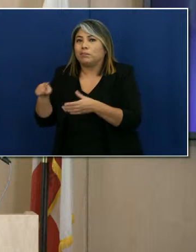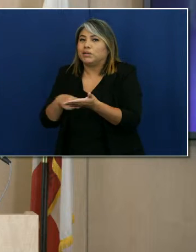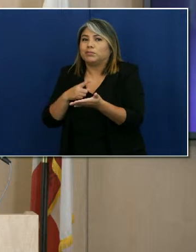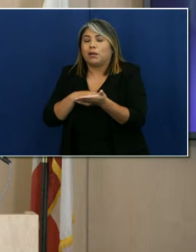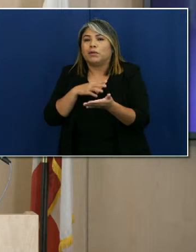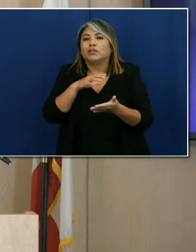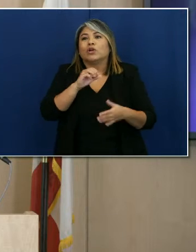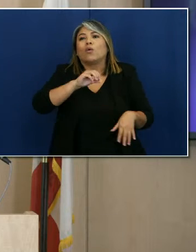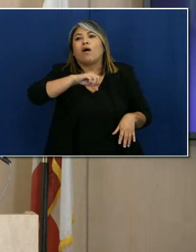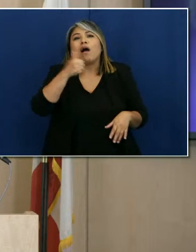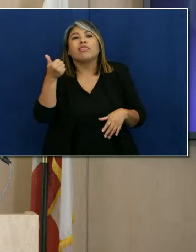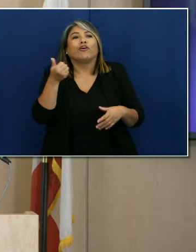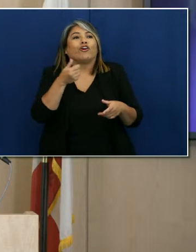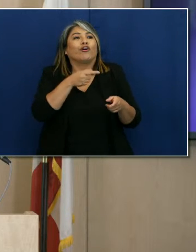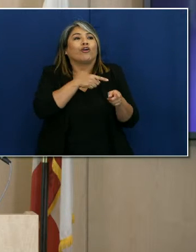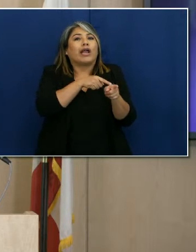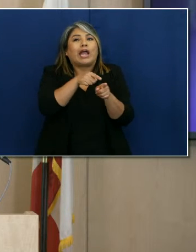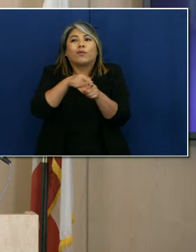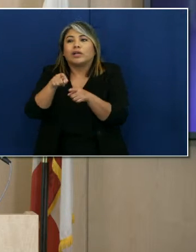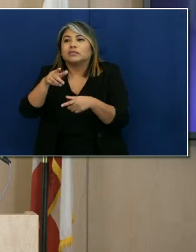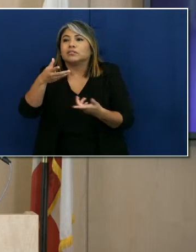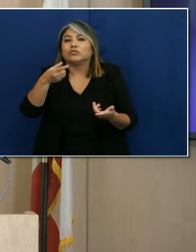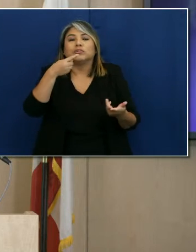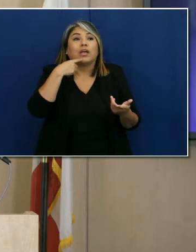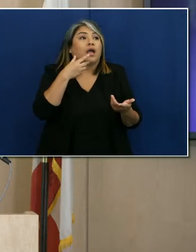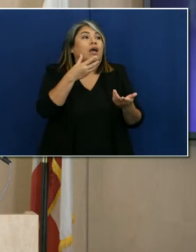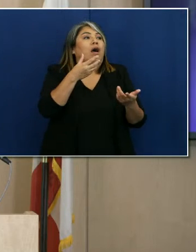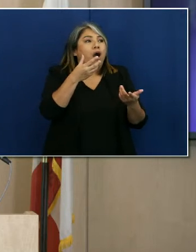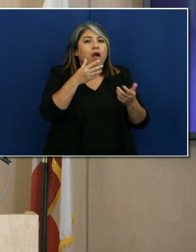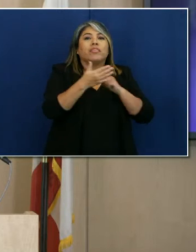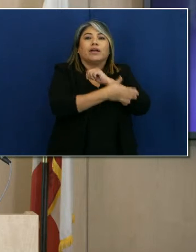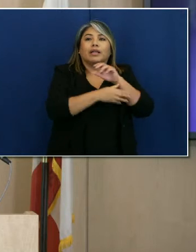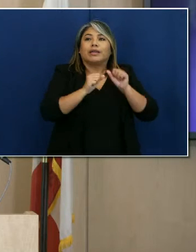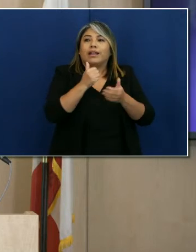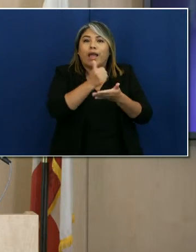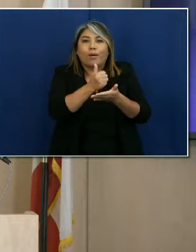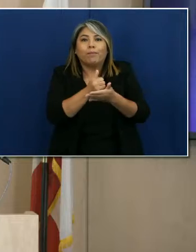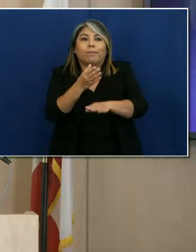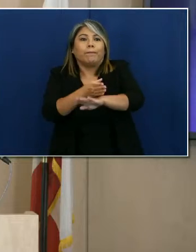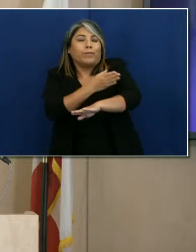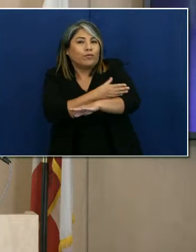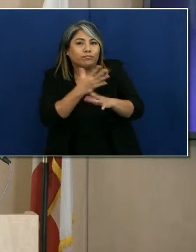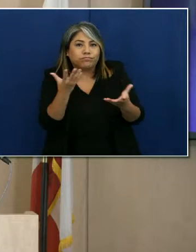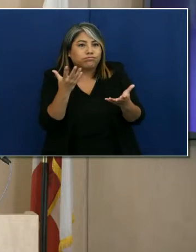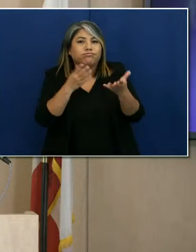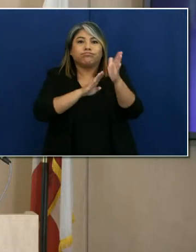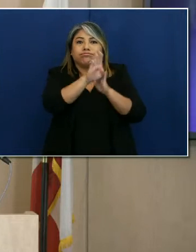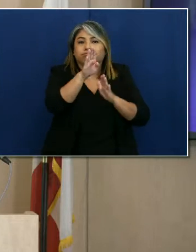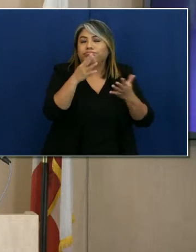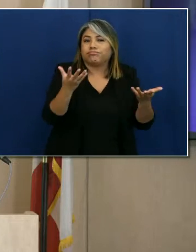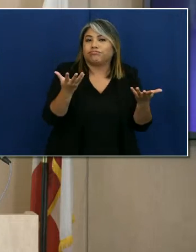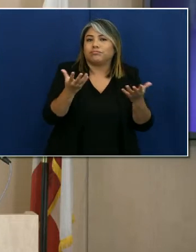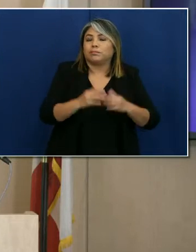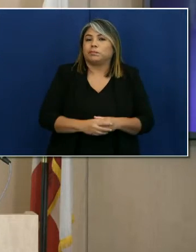are some of the other areas where you think the county can make greater strides? Okay, Dr. Wooten.